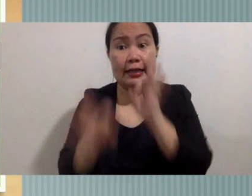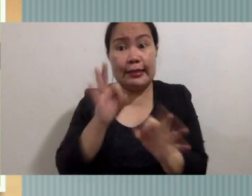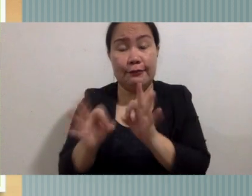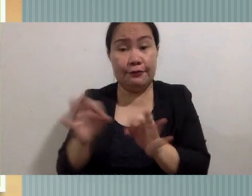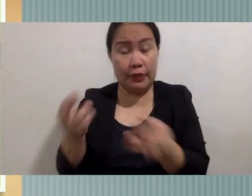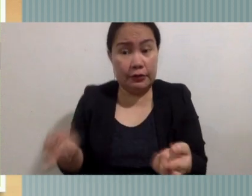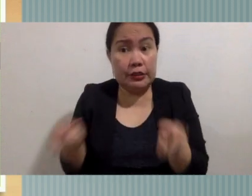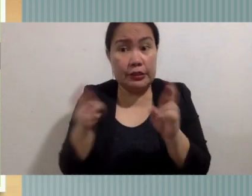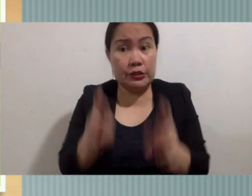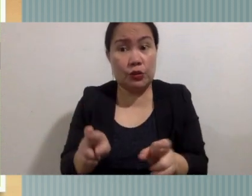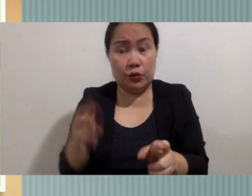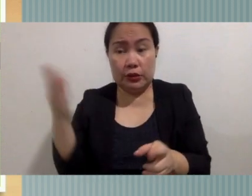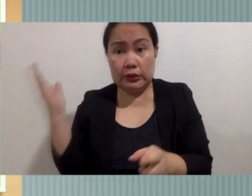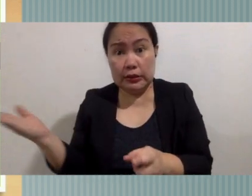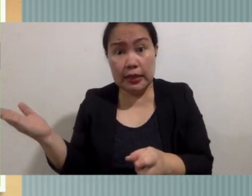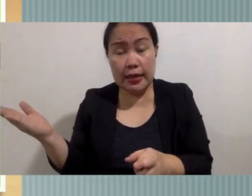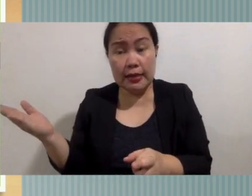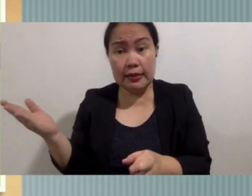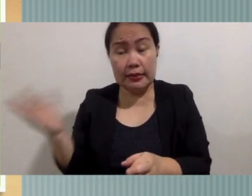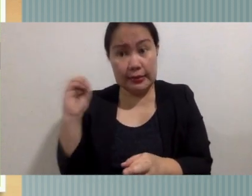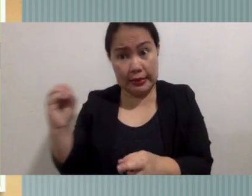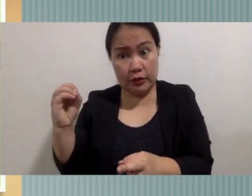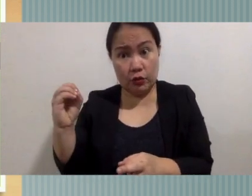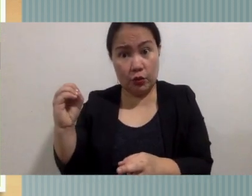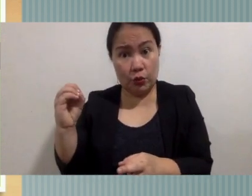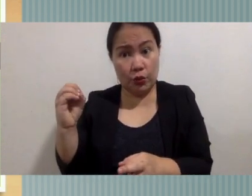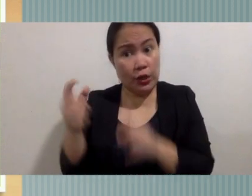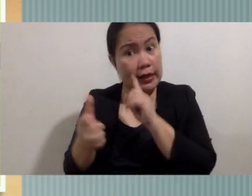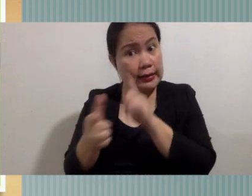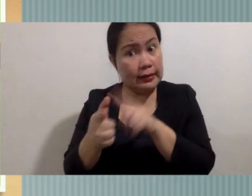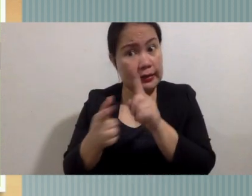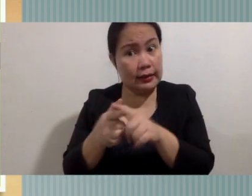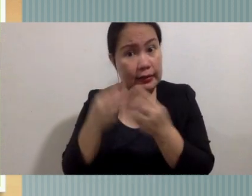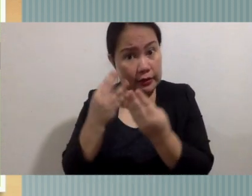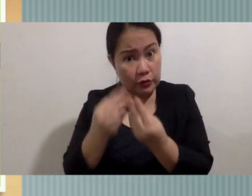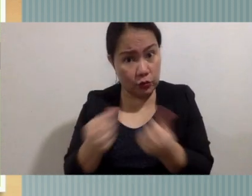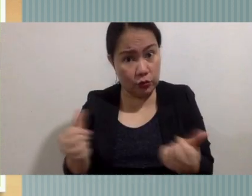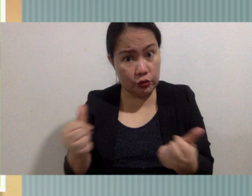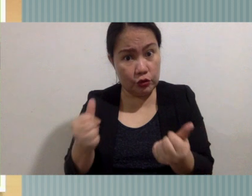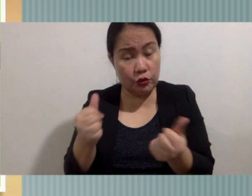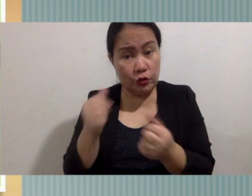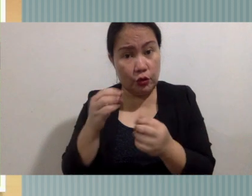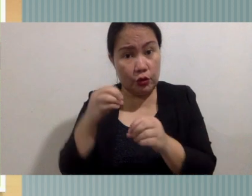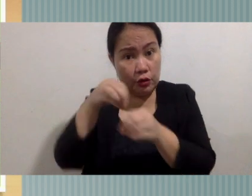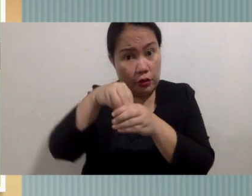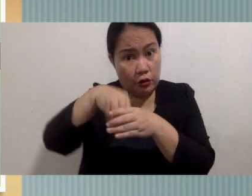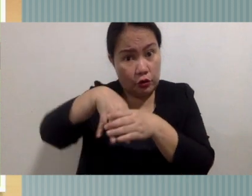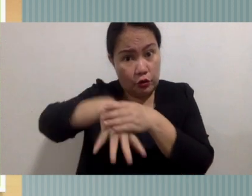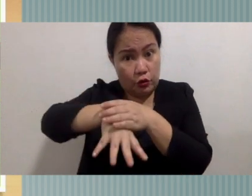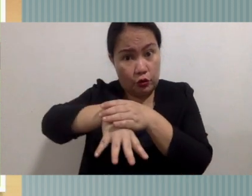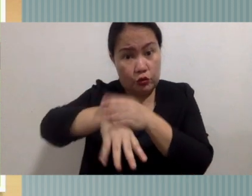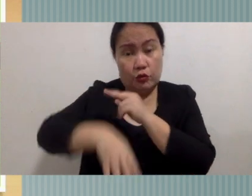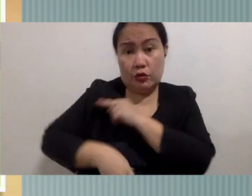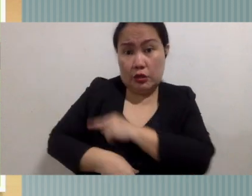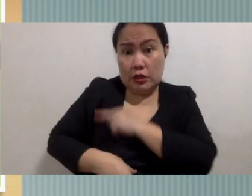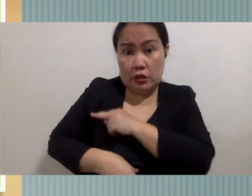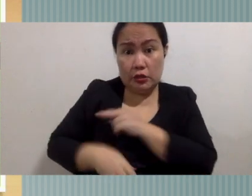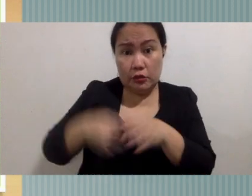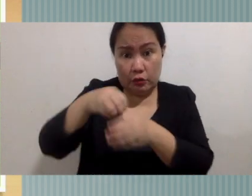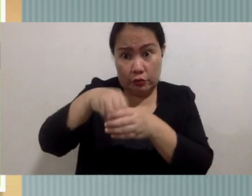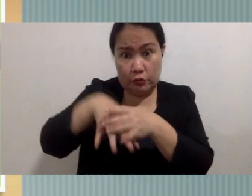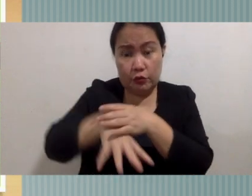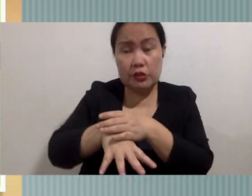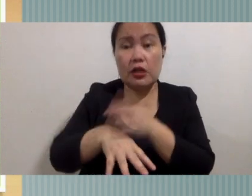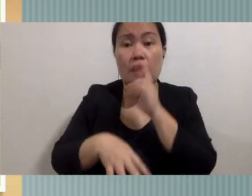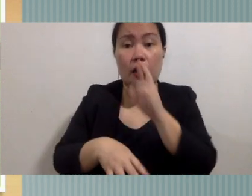kanina, kapag ang result mo dito ay 0, the solution or roots, o yung